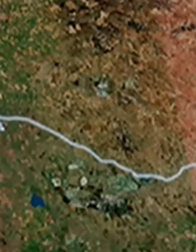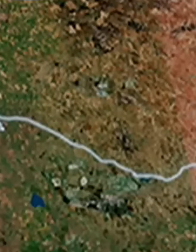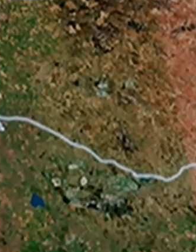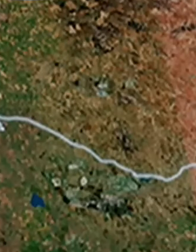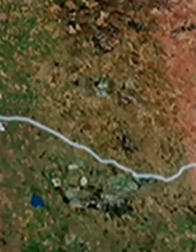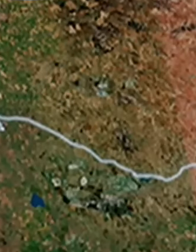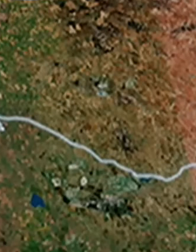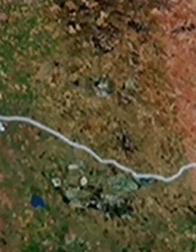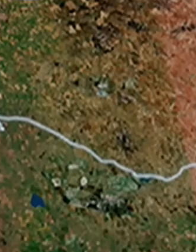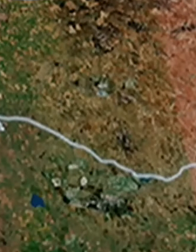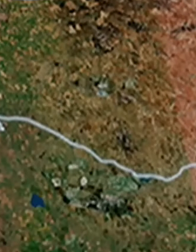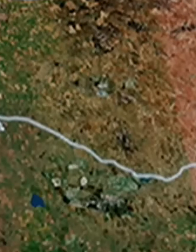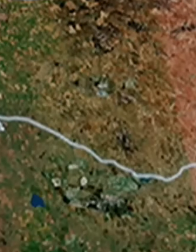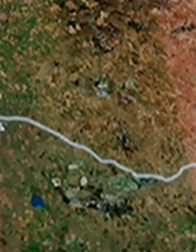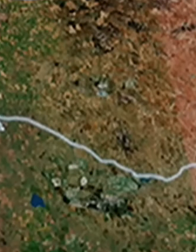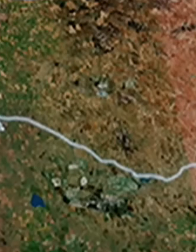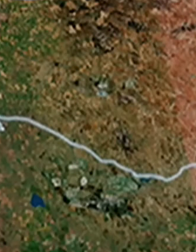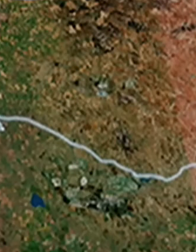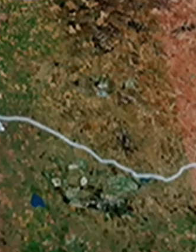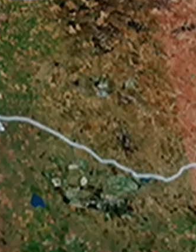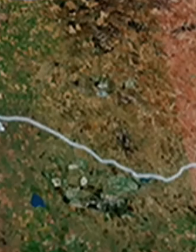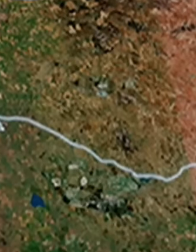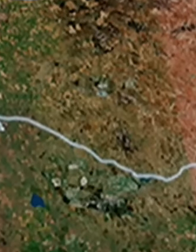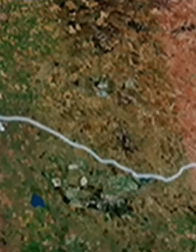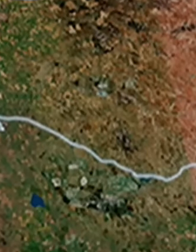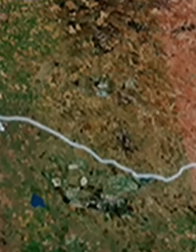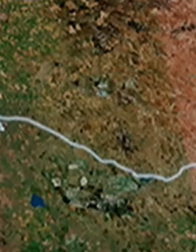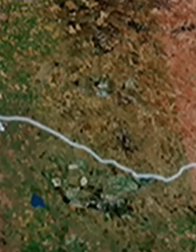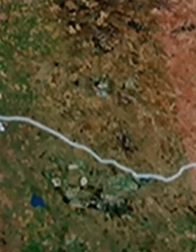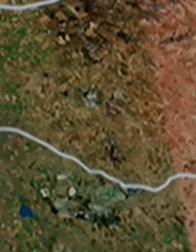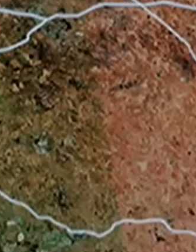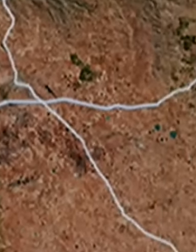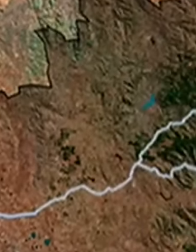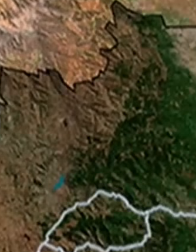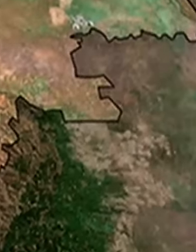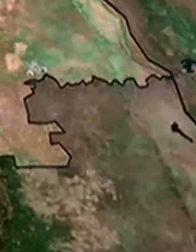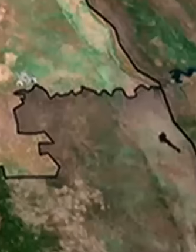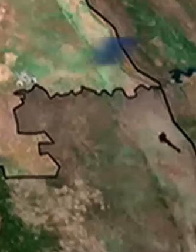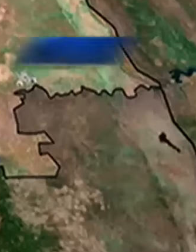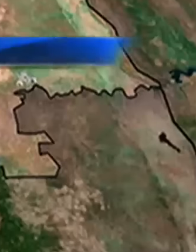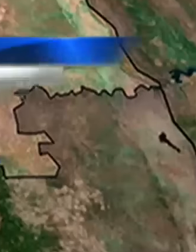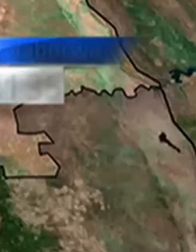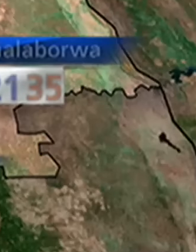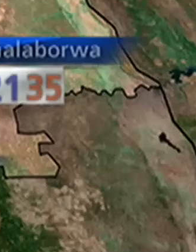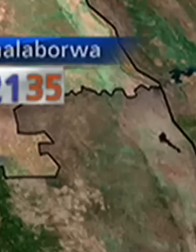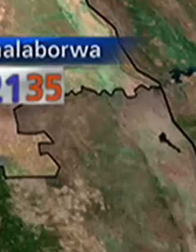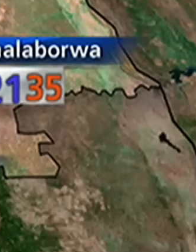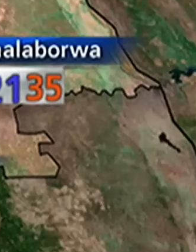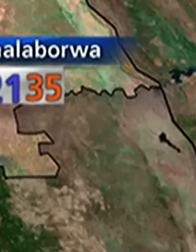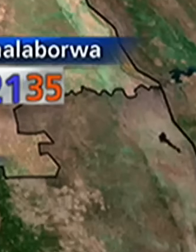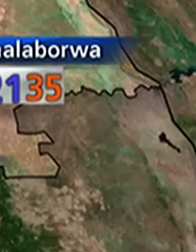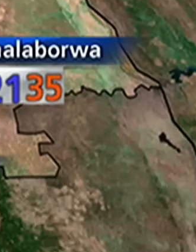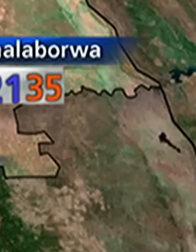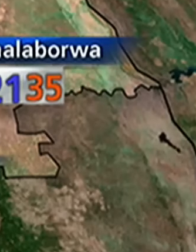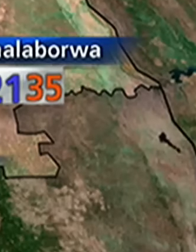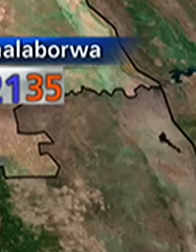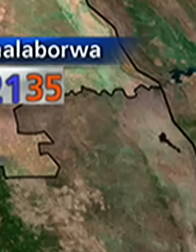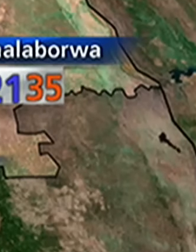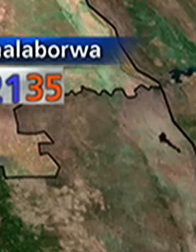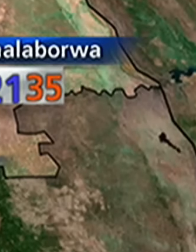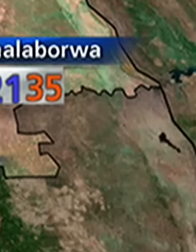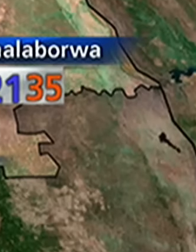ya Gauteng. Pretoria tla beke me go digrata di le 31, Fastbrains yona tla beke me go digrata di le 30. Re lebela province ya kwa Limpopo